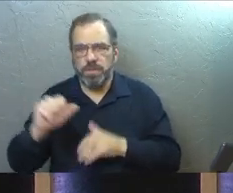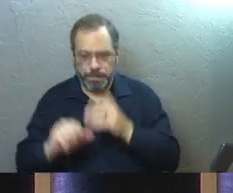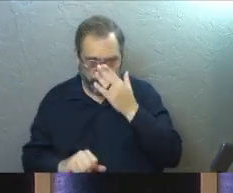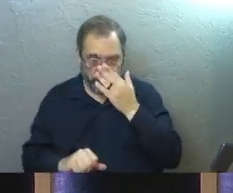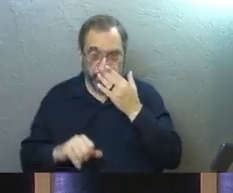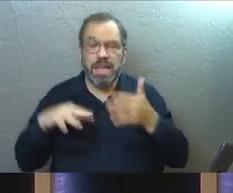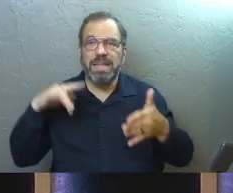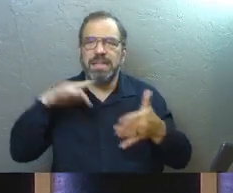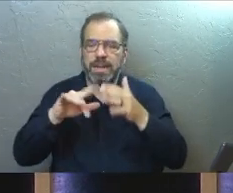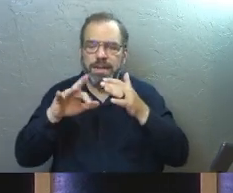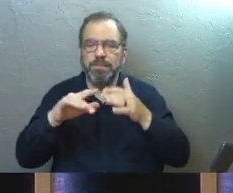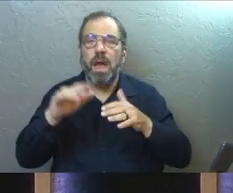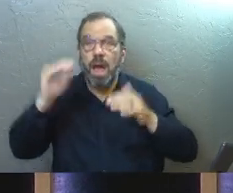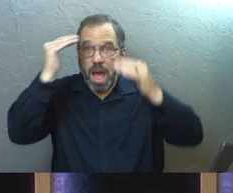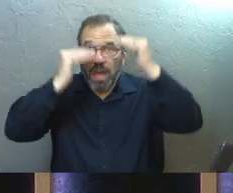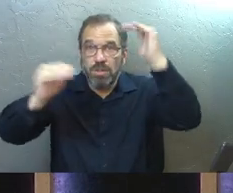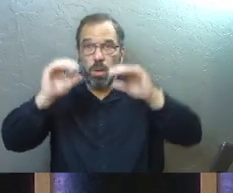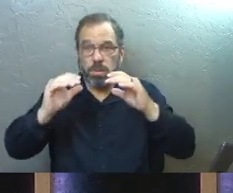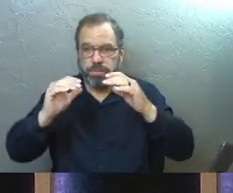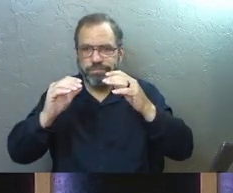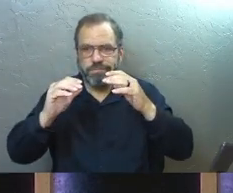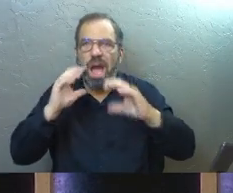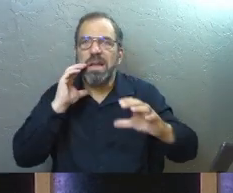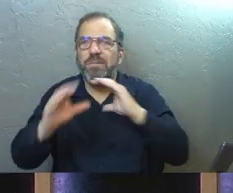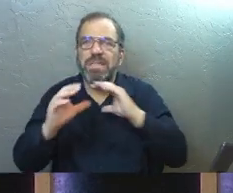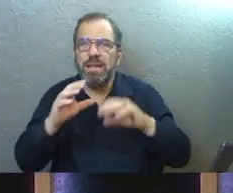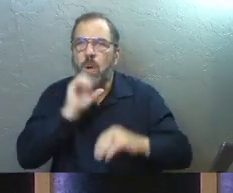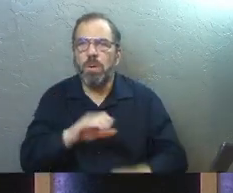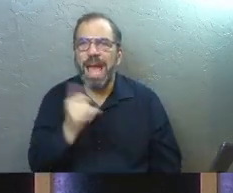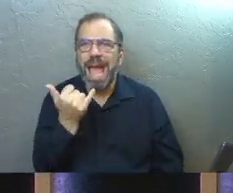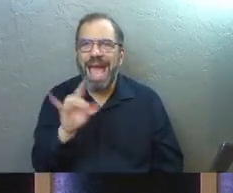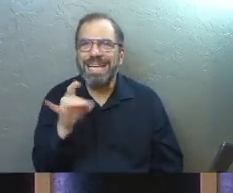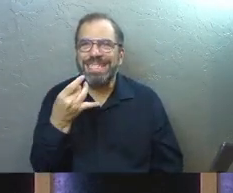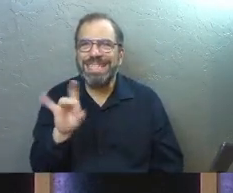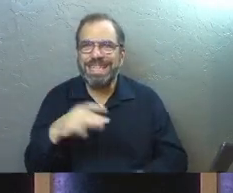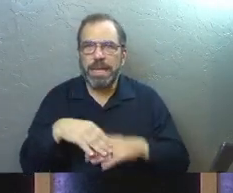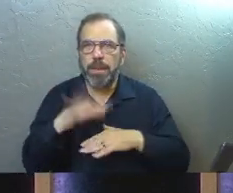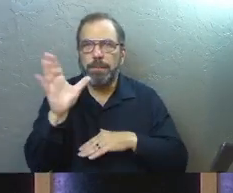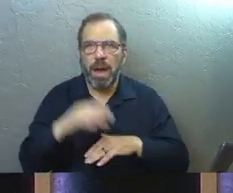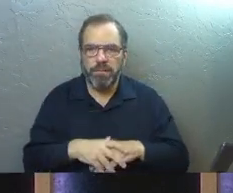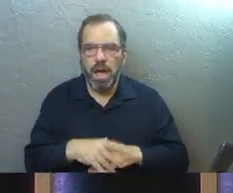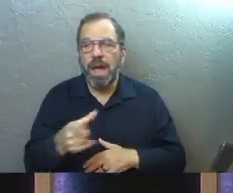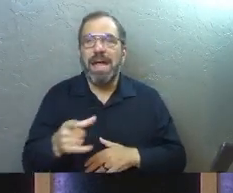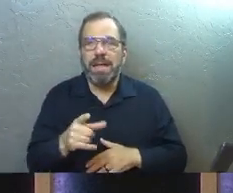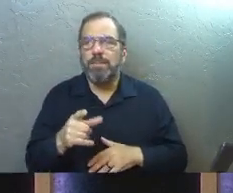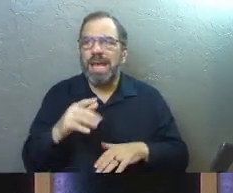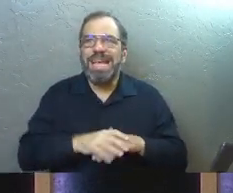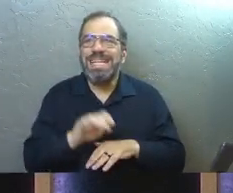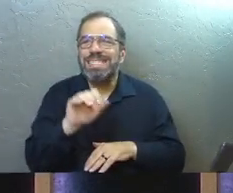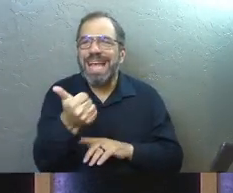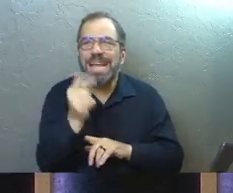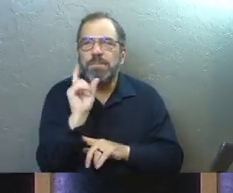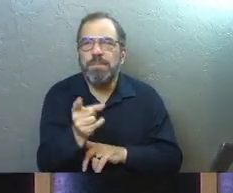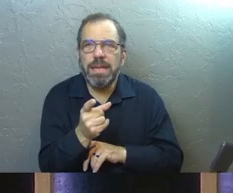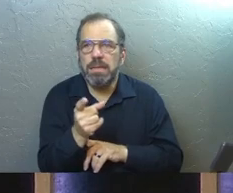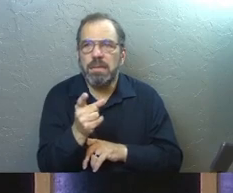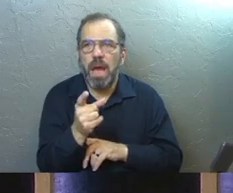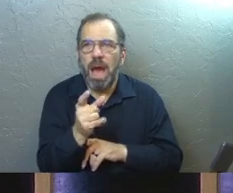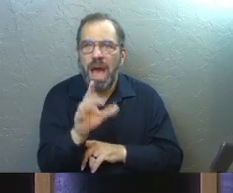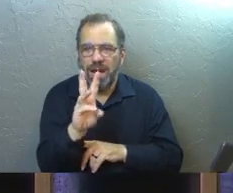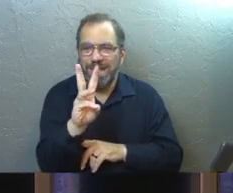and they studied adult conversations, specifically people over 18, and they said they were able to track that within 10 minutes